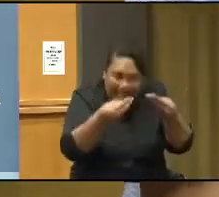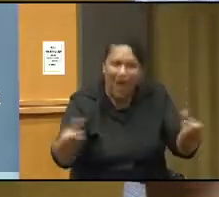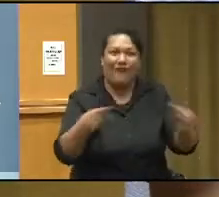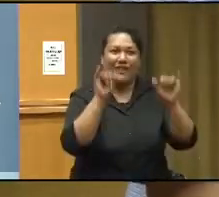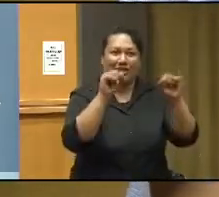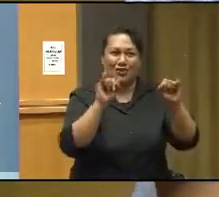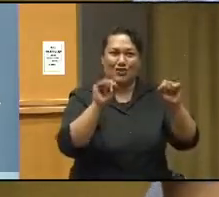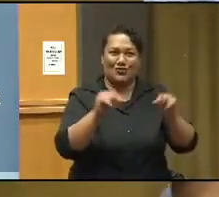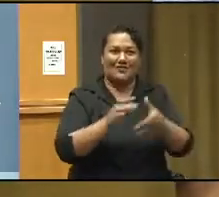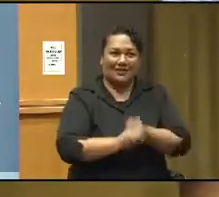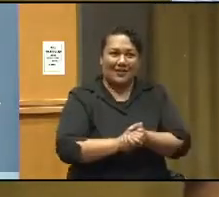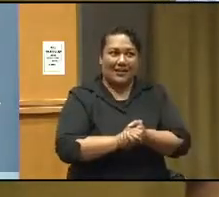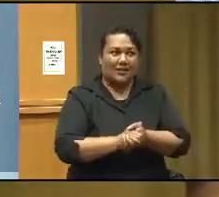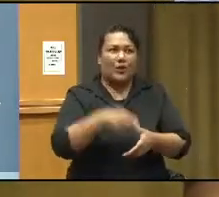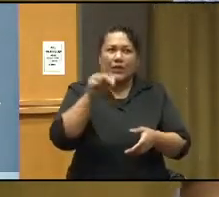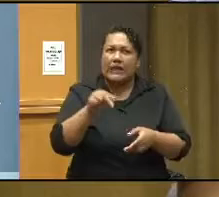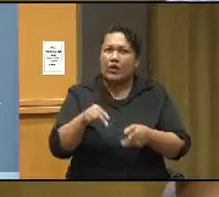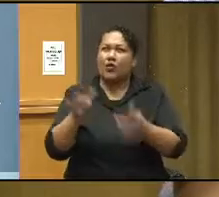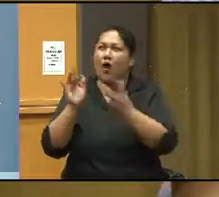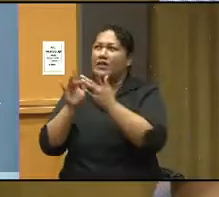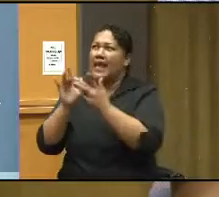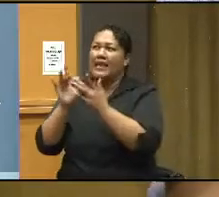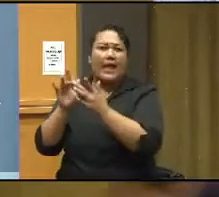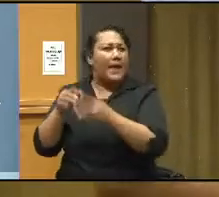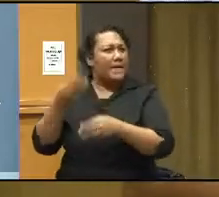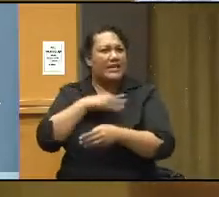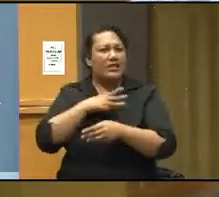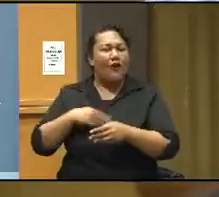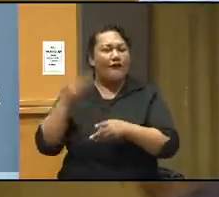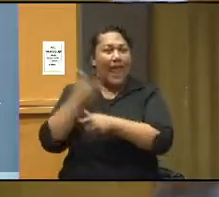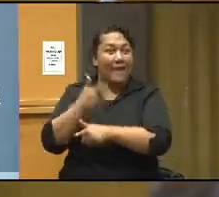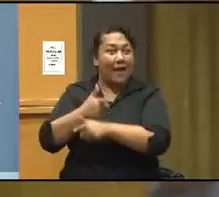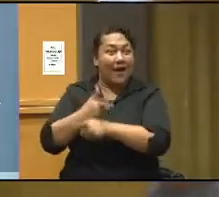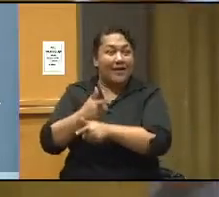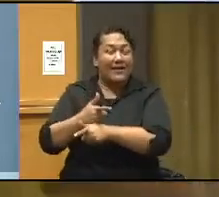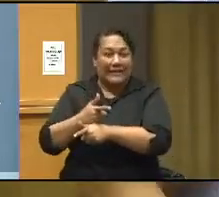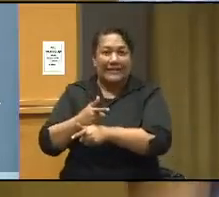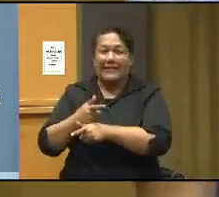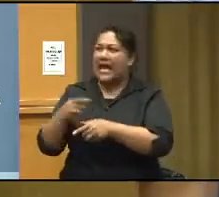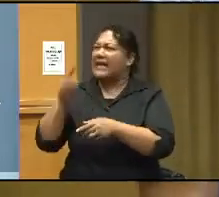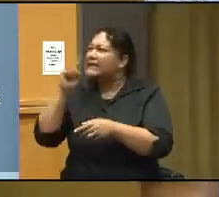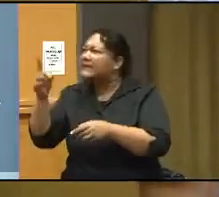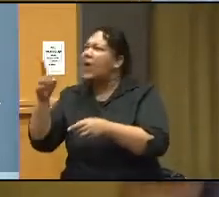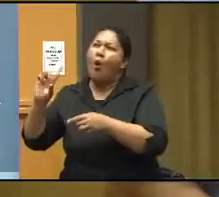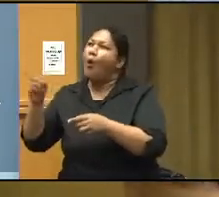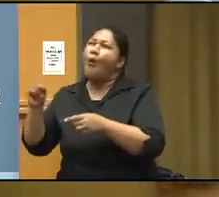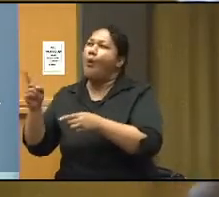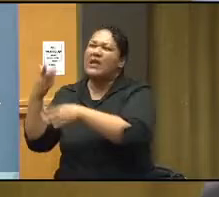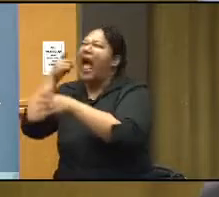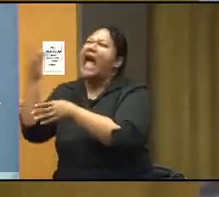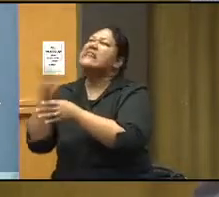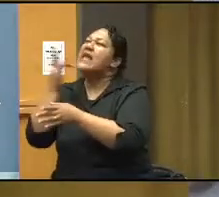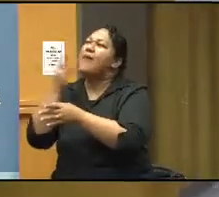So I have a lot of contacts with the Ministry of Labor, and this is, we learn from our industry group experience. So it's no